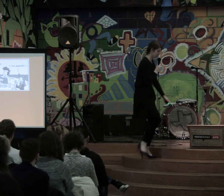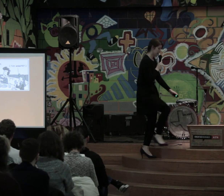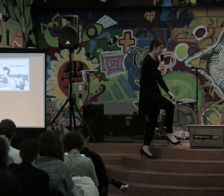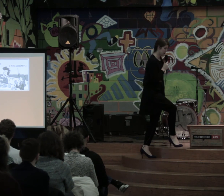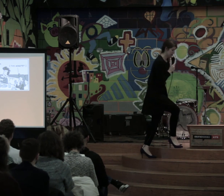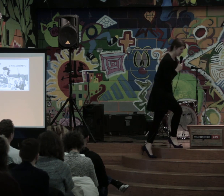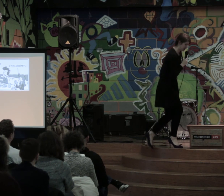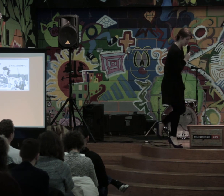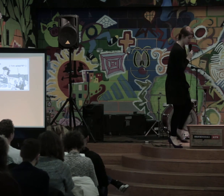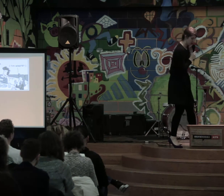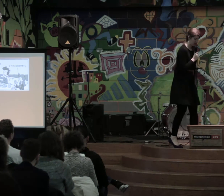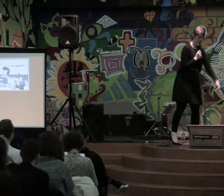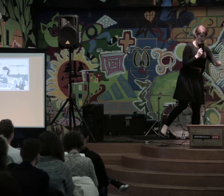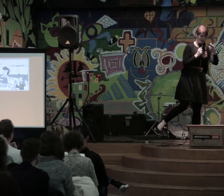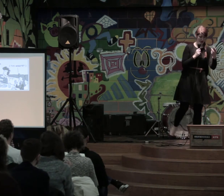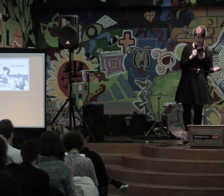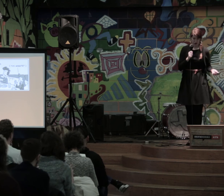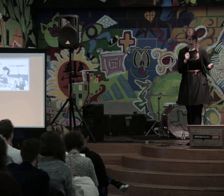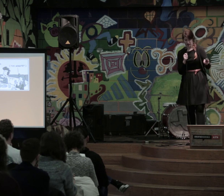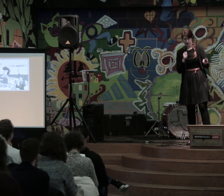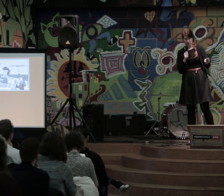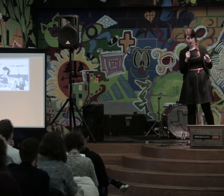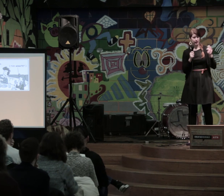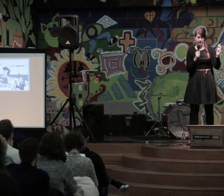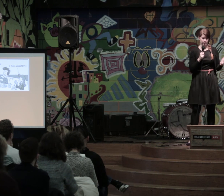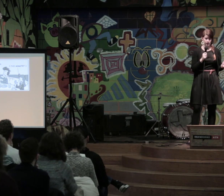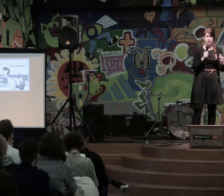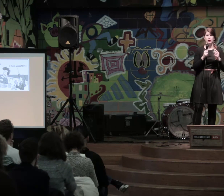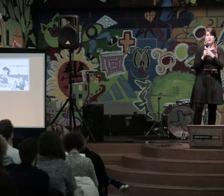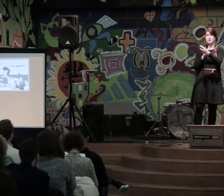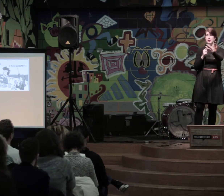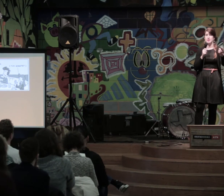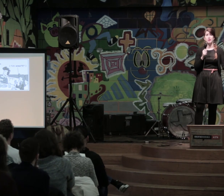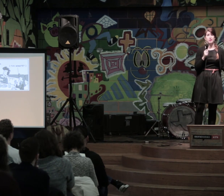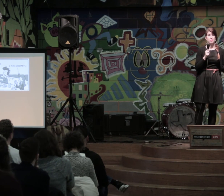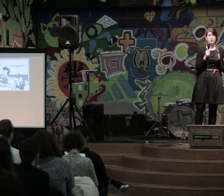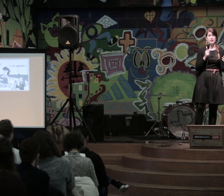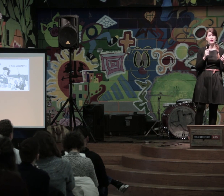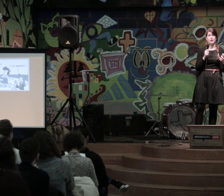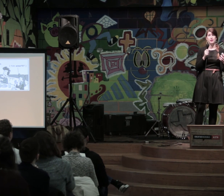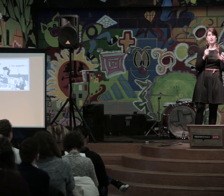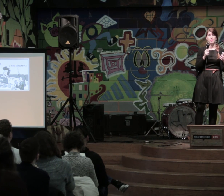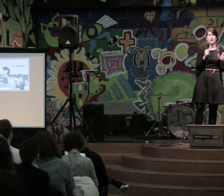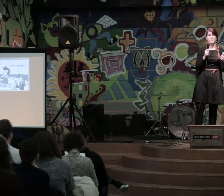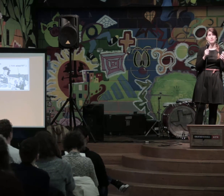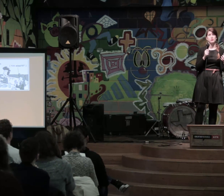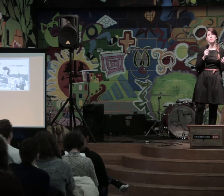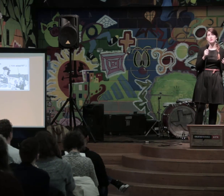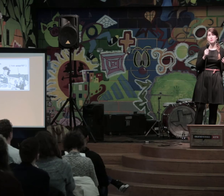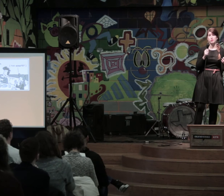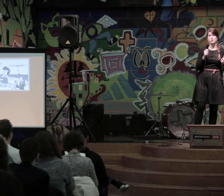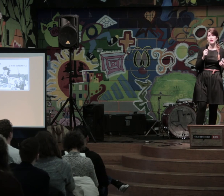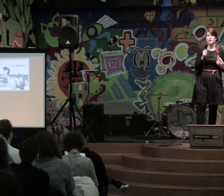that we really run into is sign language interpreters, which I'm sure that, and I get it, oftentimes the hearing community,